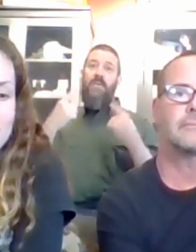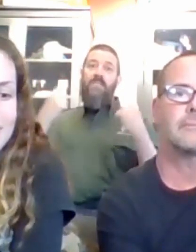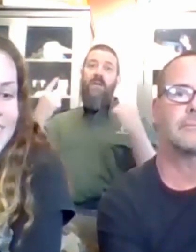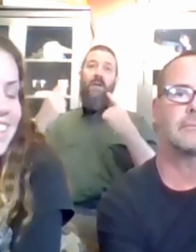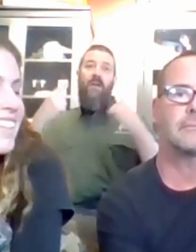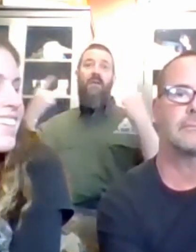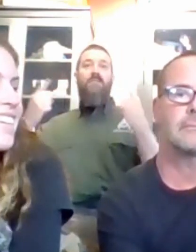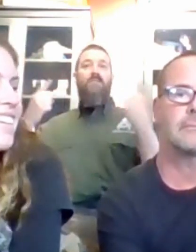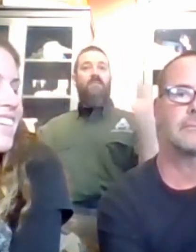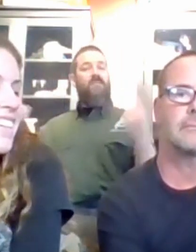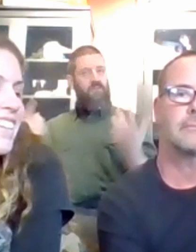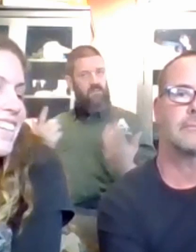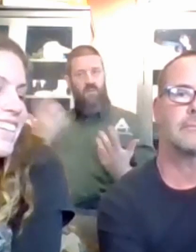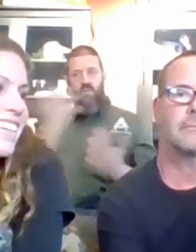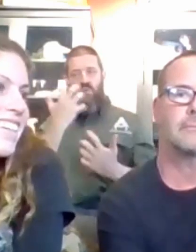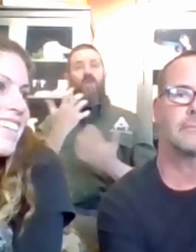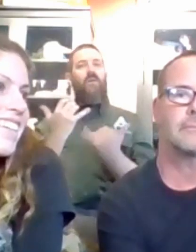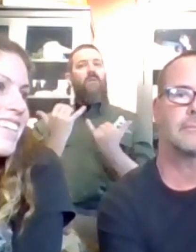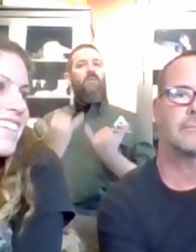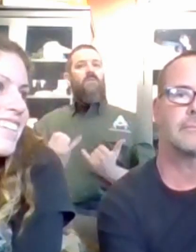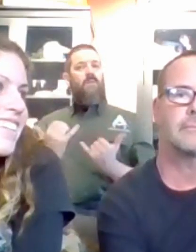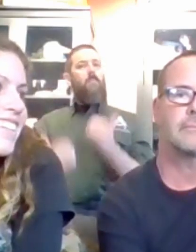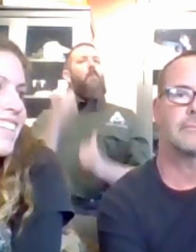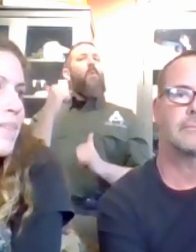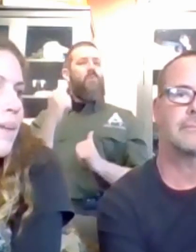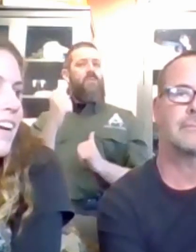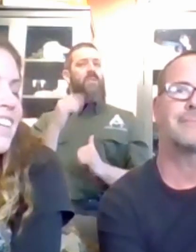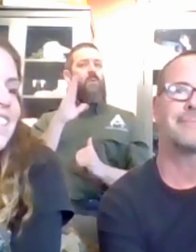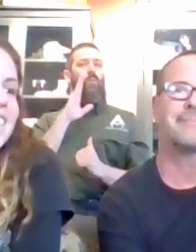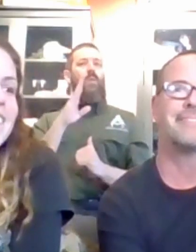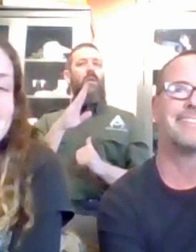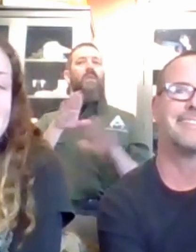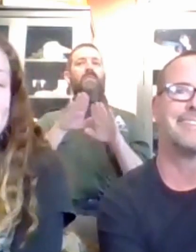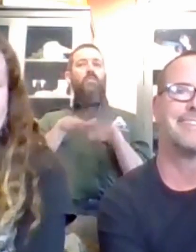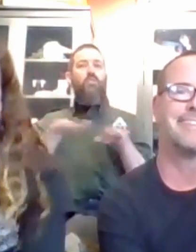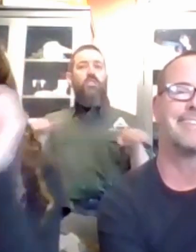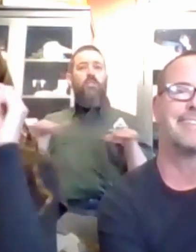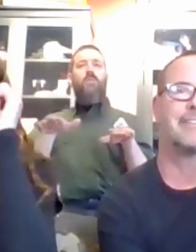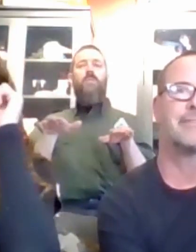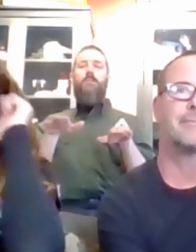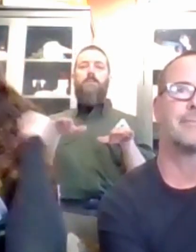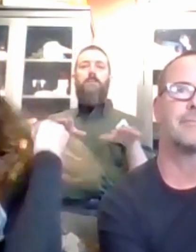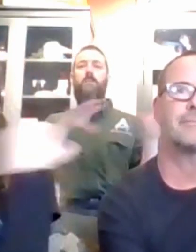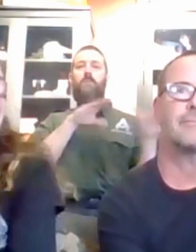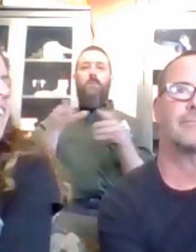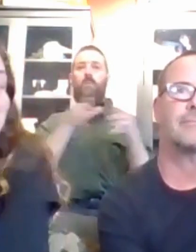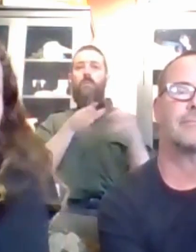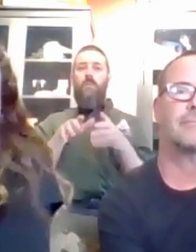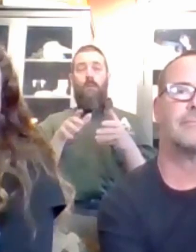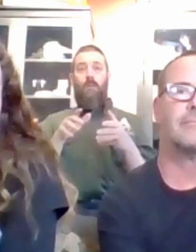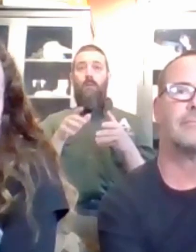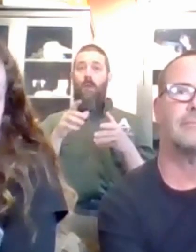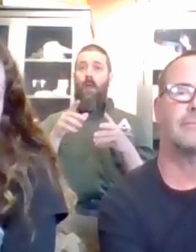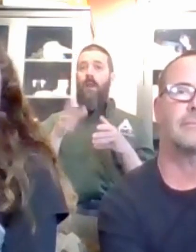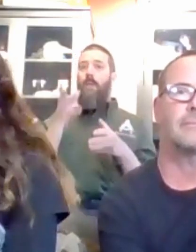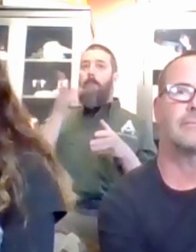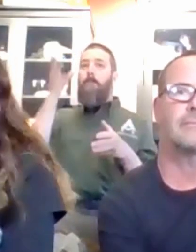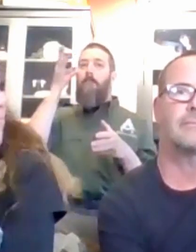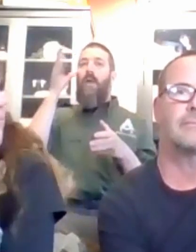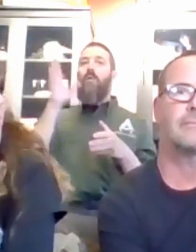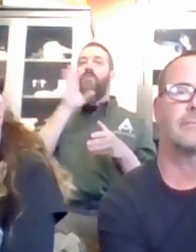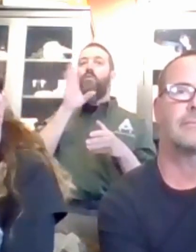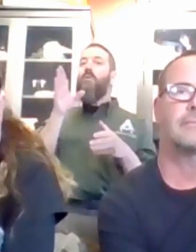It's not only the kids, it's so cute because we'll have mostly kids, and then we'll have the parents, and the parents will go out and do